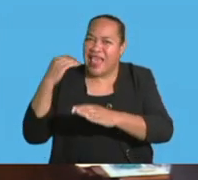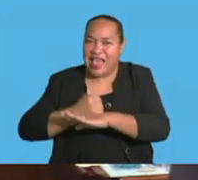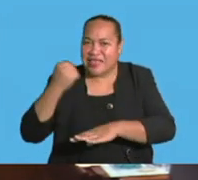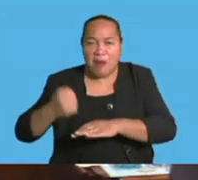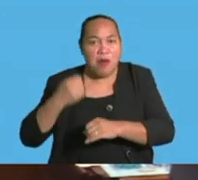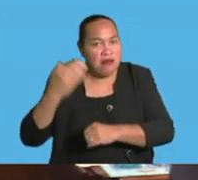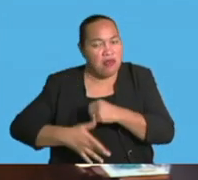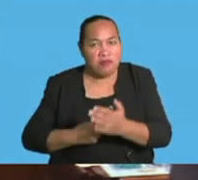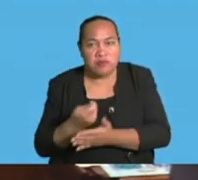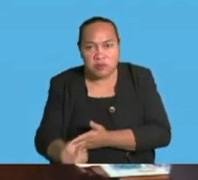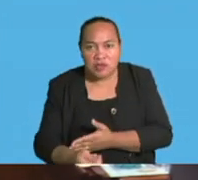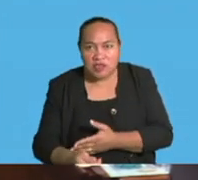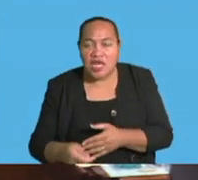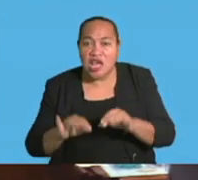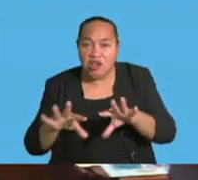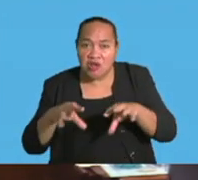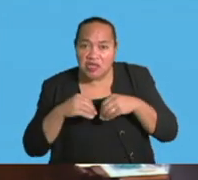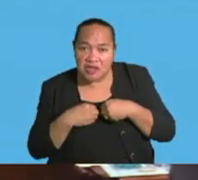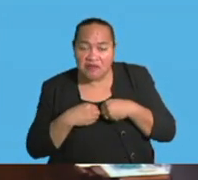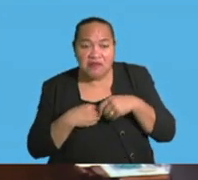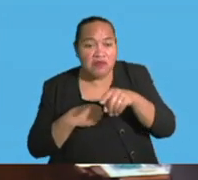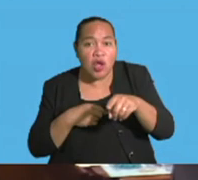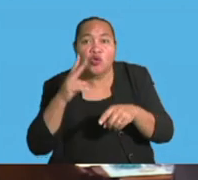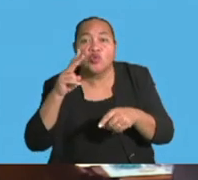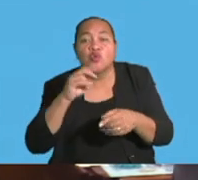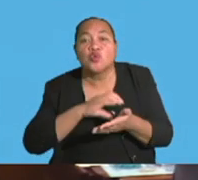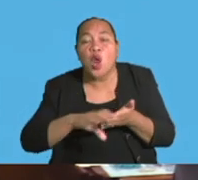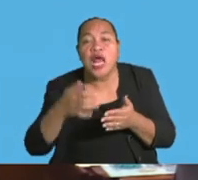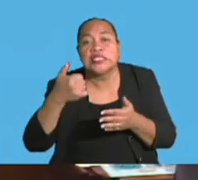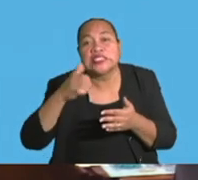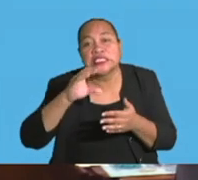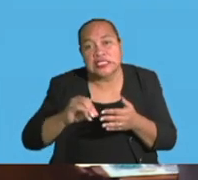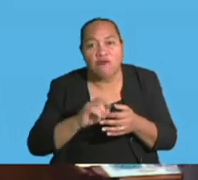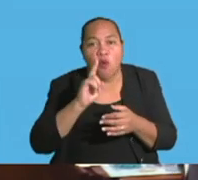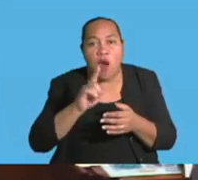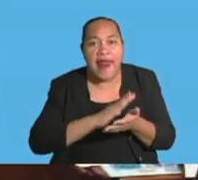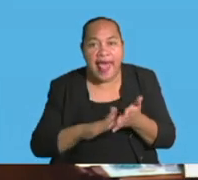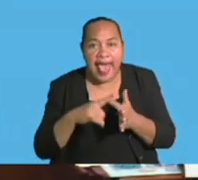where they have been receiving a meager $2.60 per hectare.